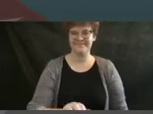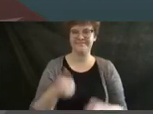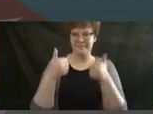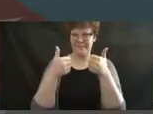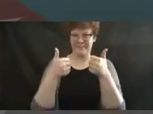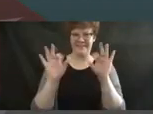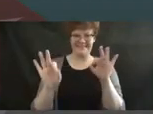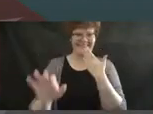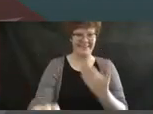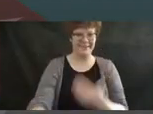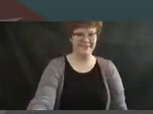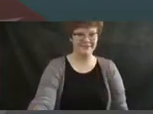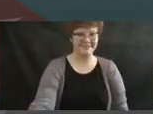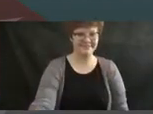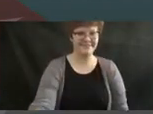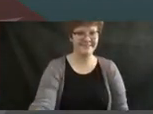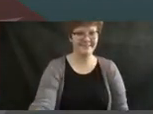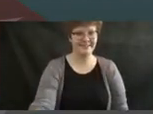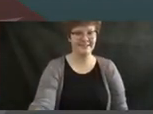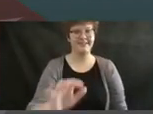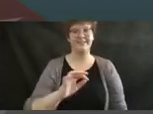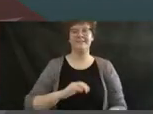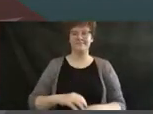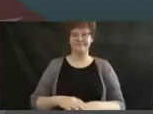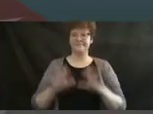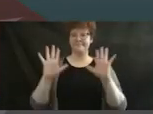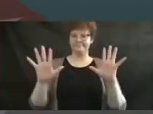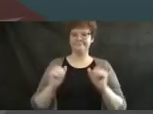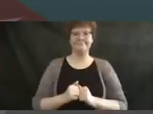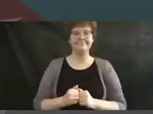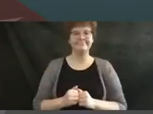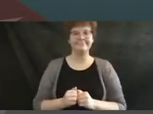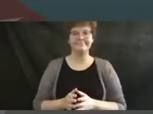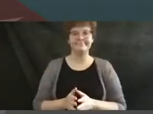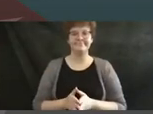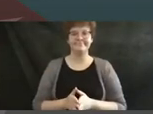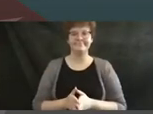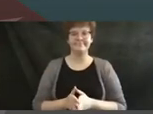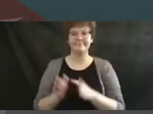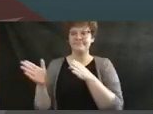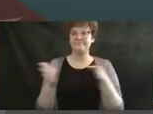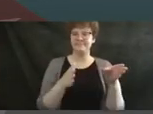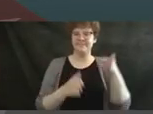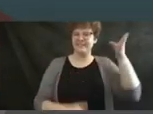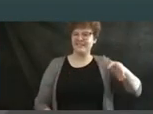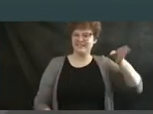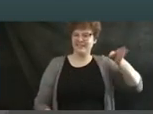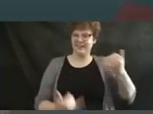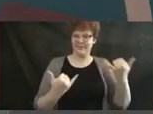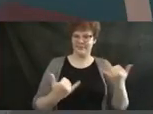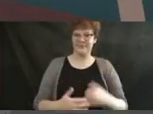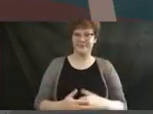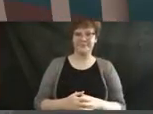Got it. Okay. Okay. So let me move over to the side now.